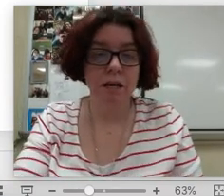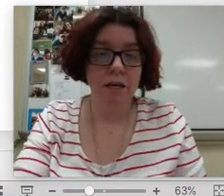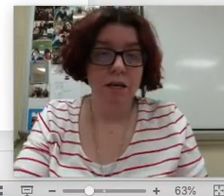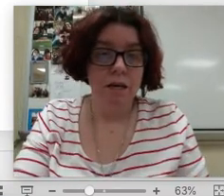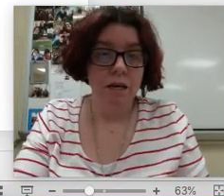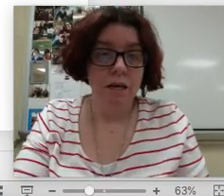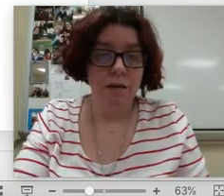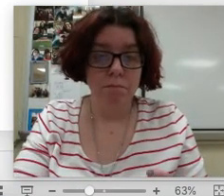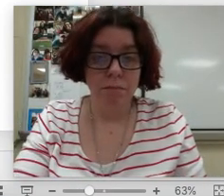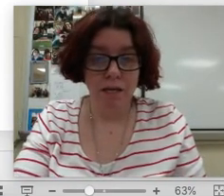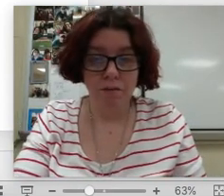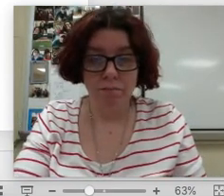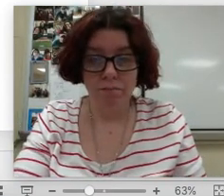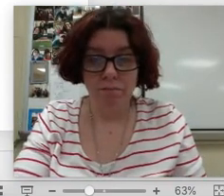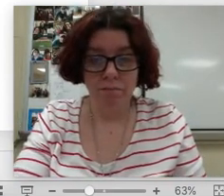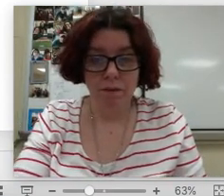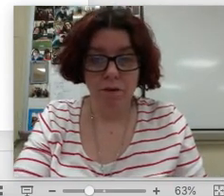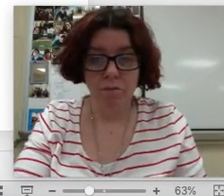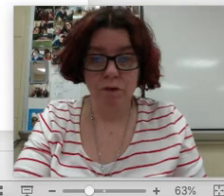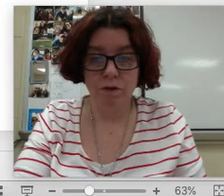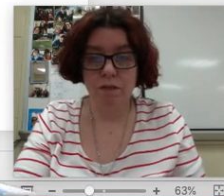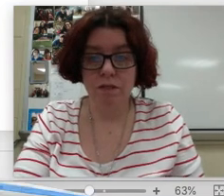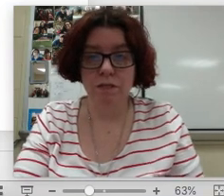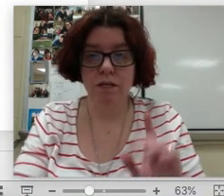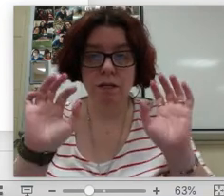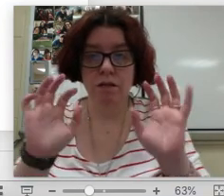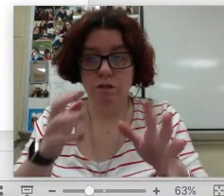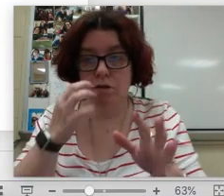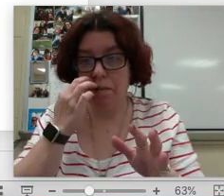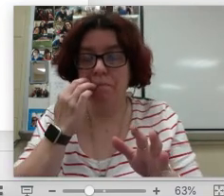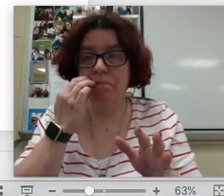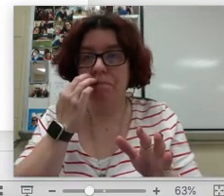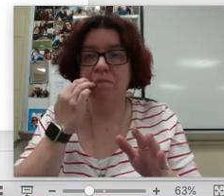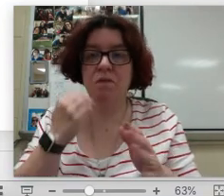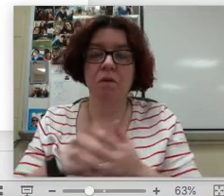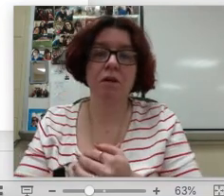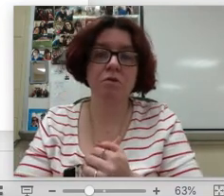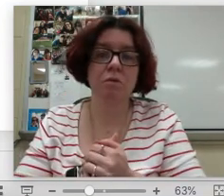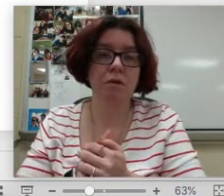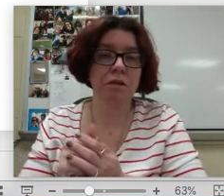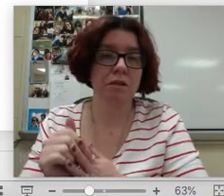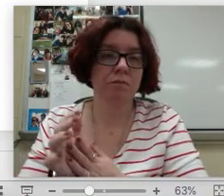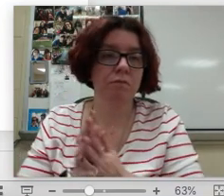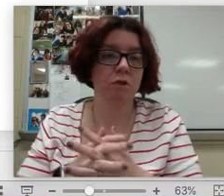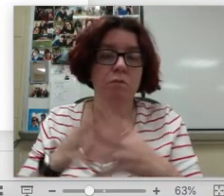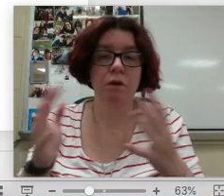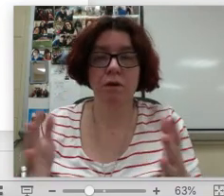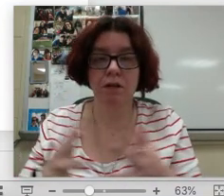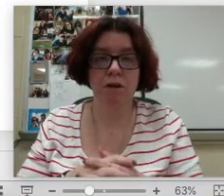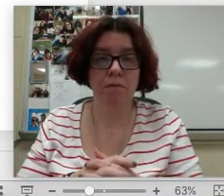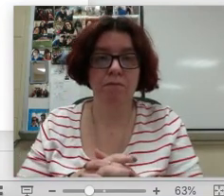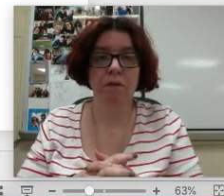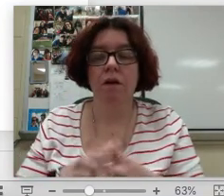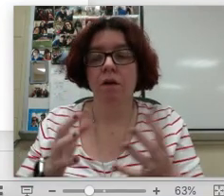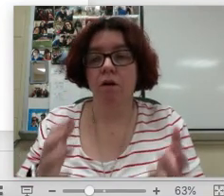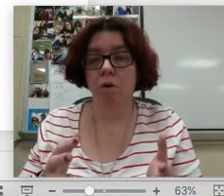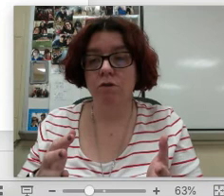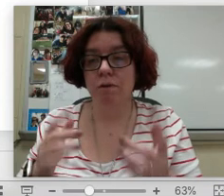see me. Hopefully you can see the screen. So here's what we're going to do. So WH